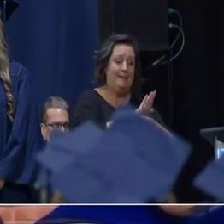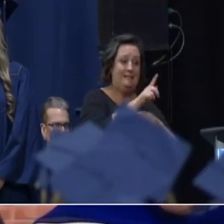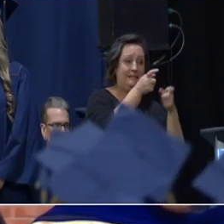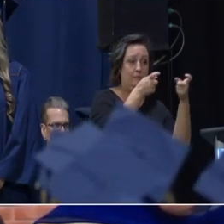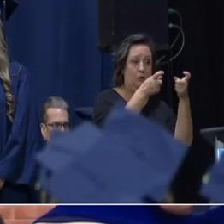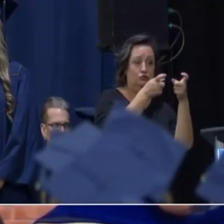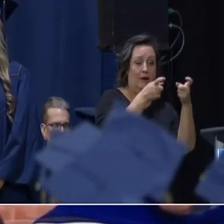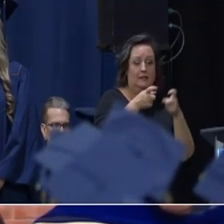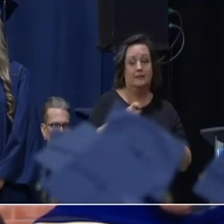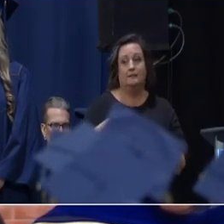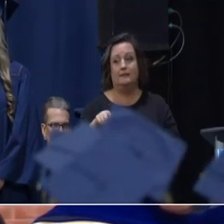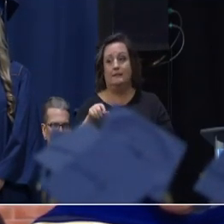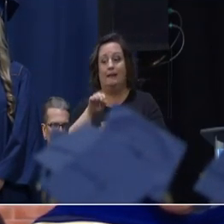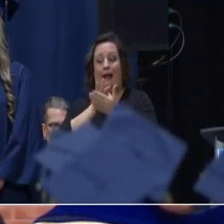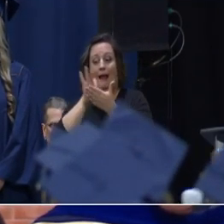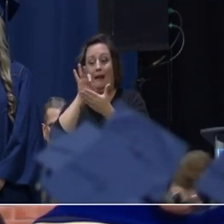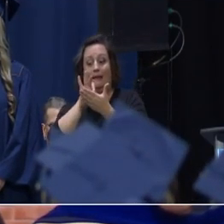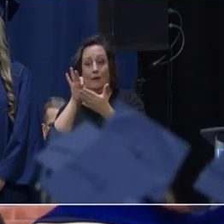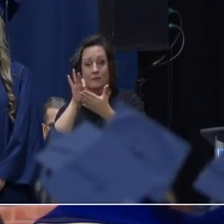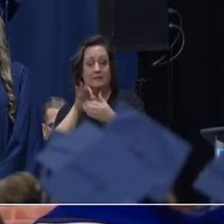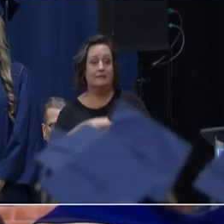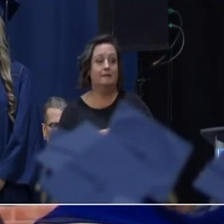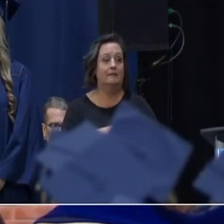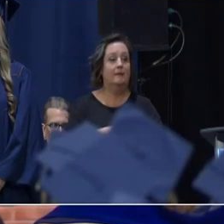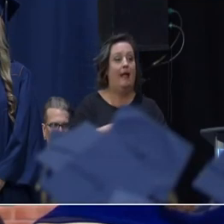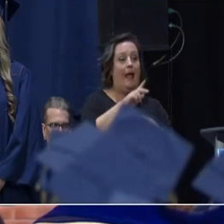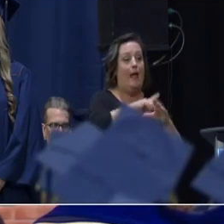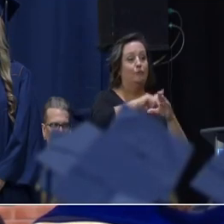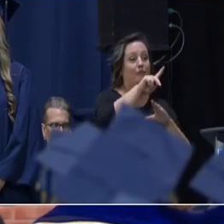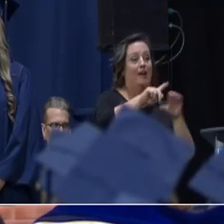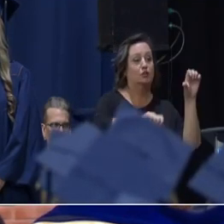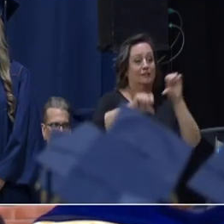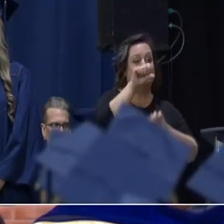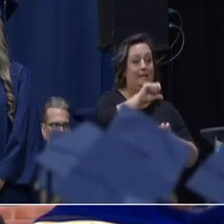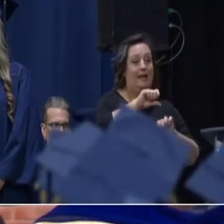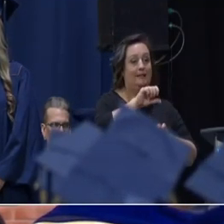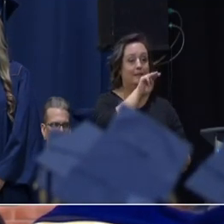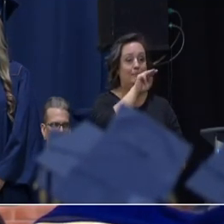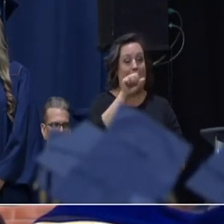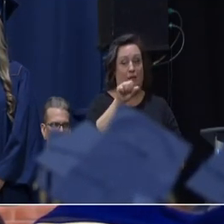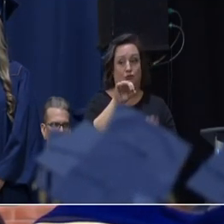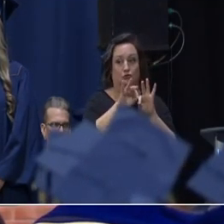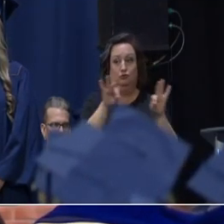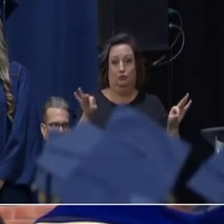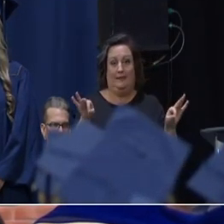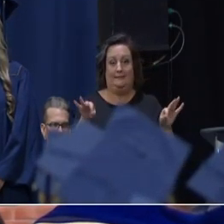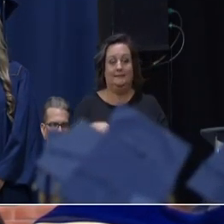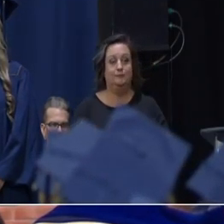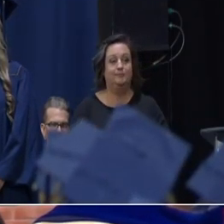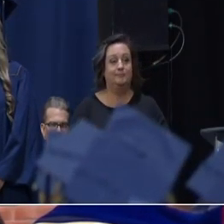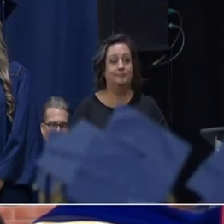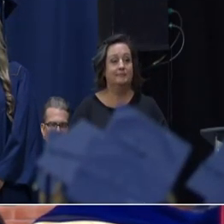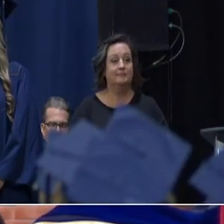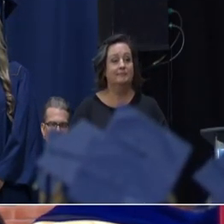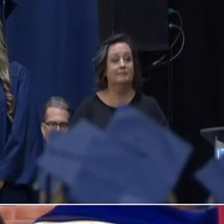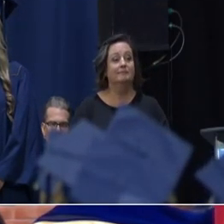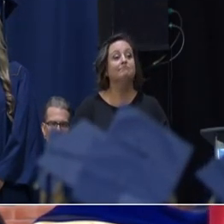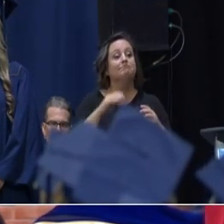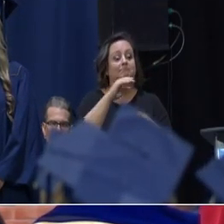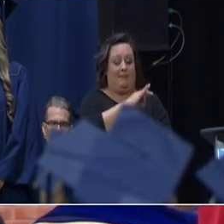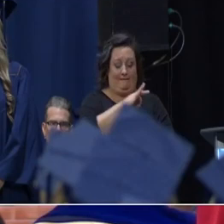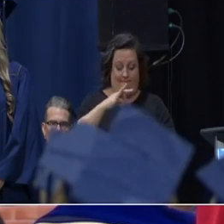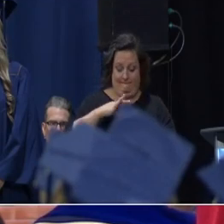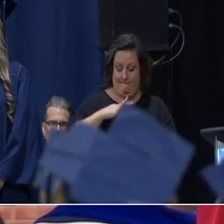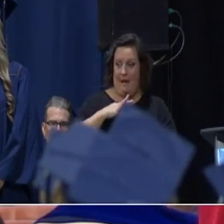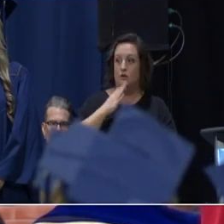Administration, Master of Accountancy, and Professional Science Master's degrees. The faculty recommends them to you for